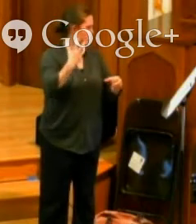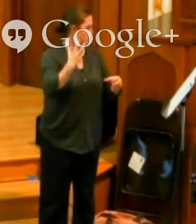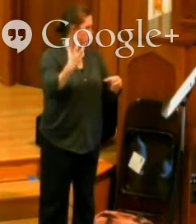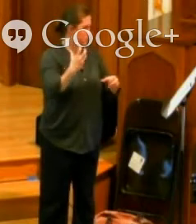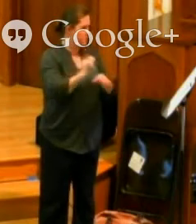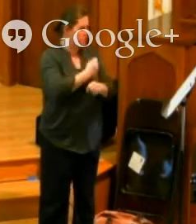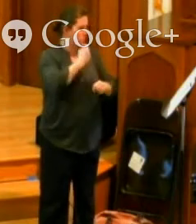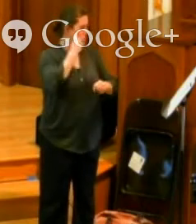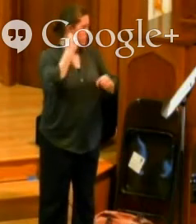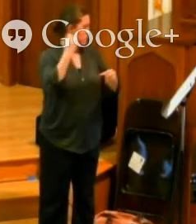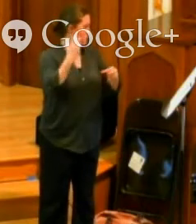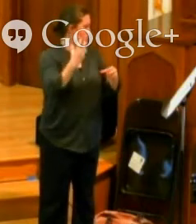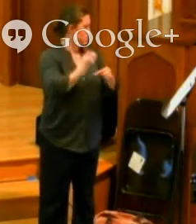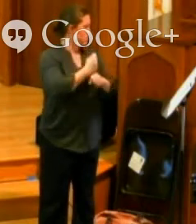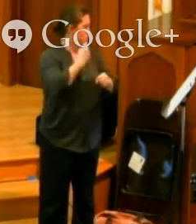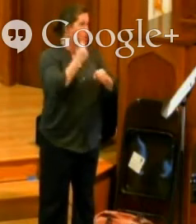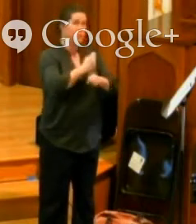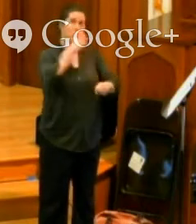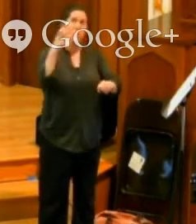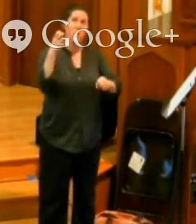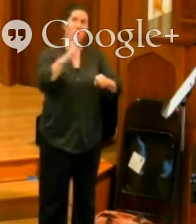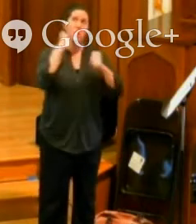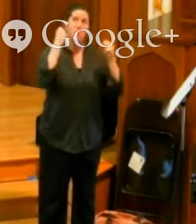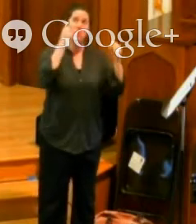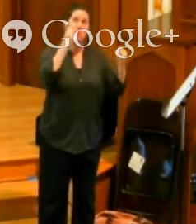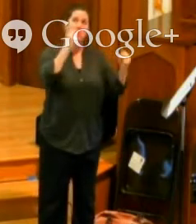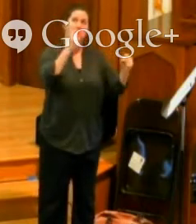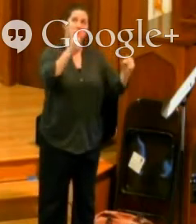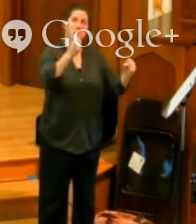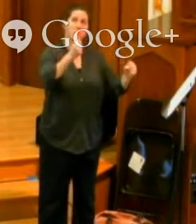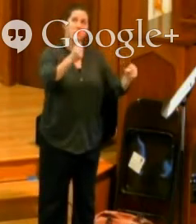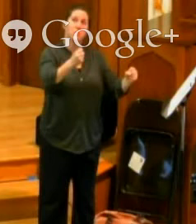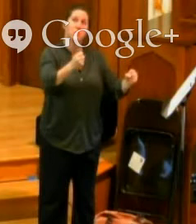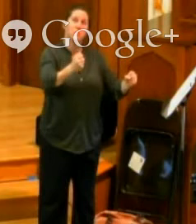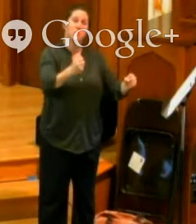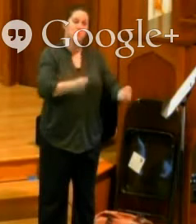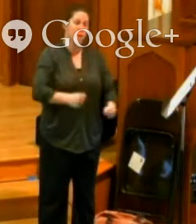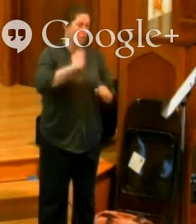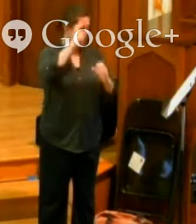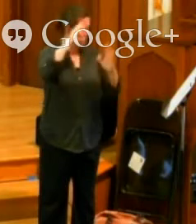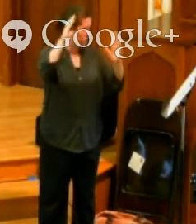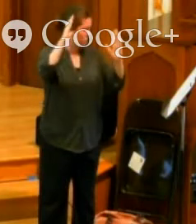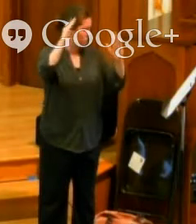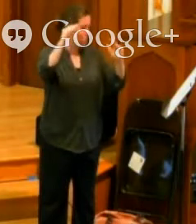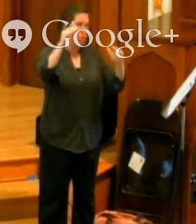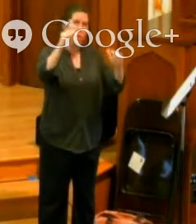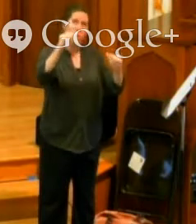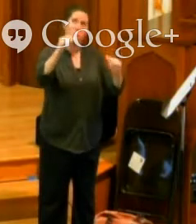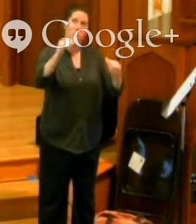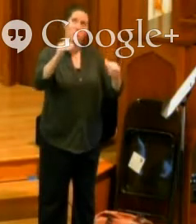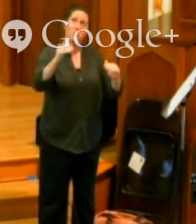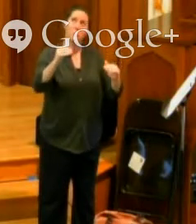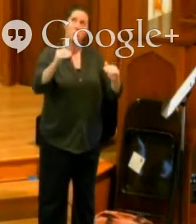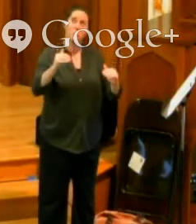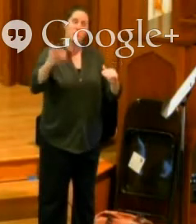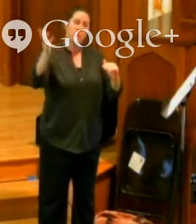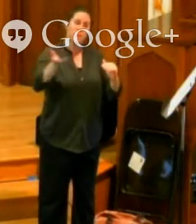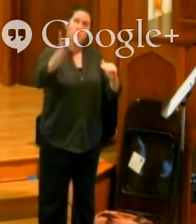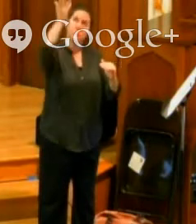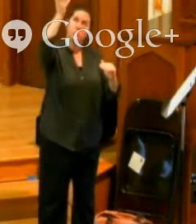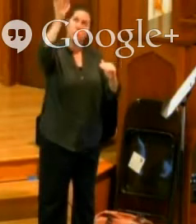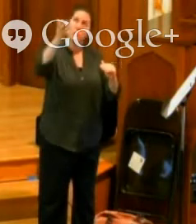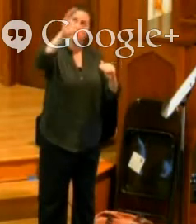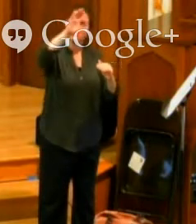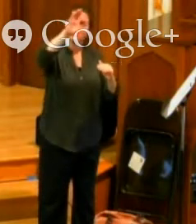me, my source of strength, my source of hope